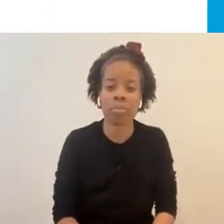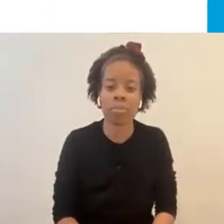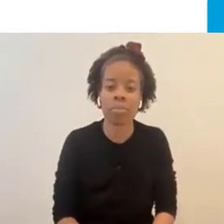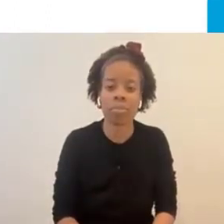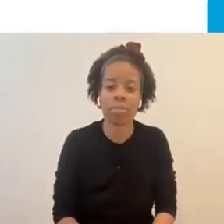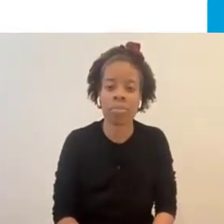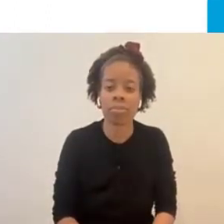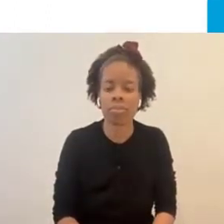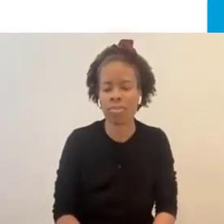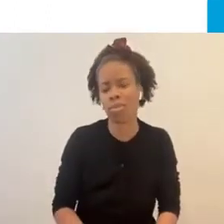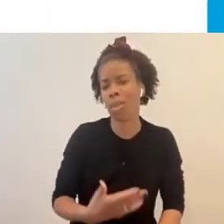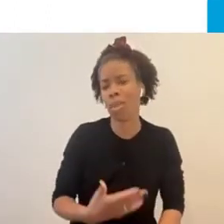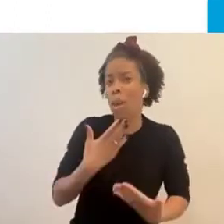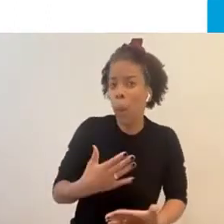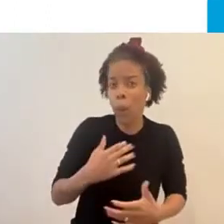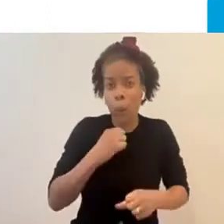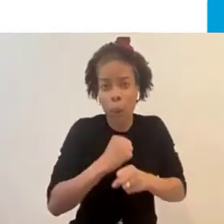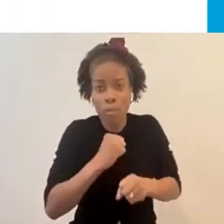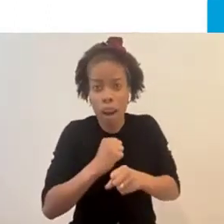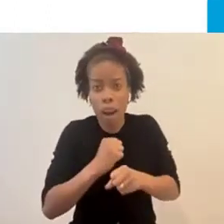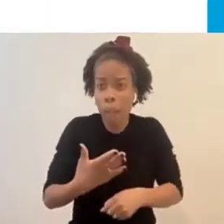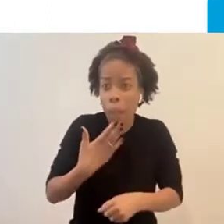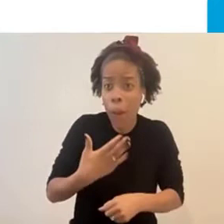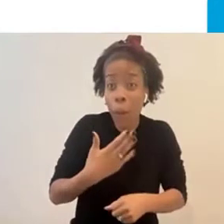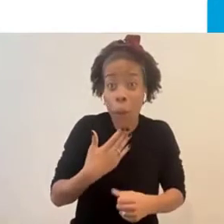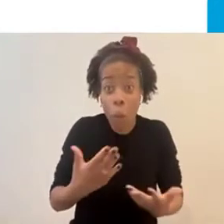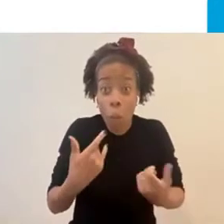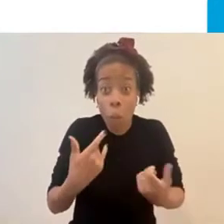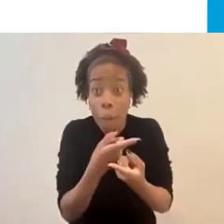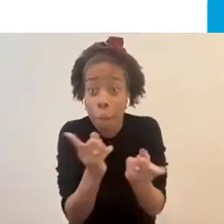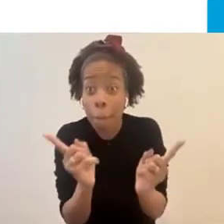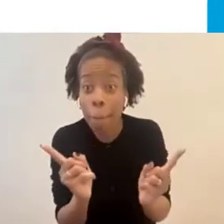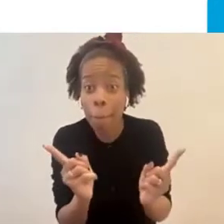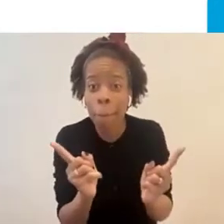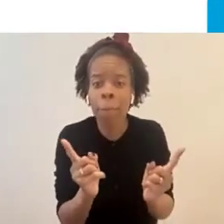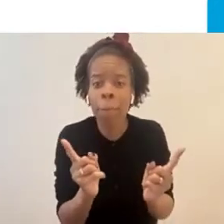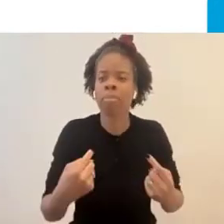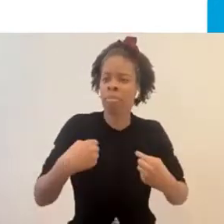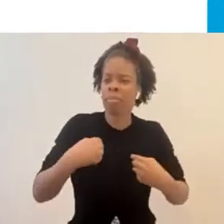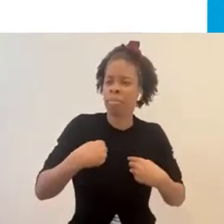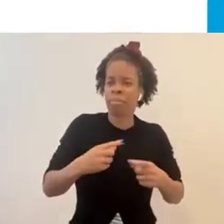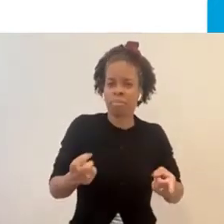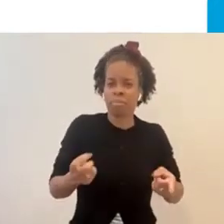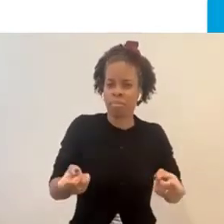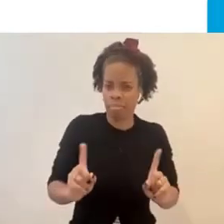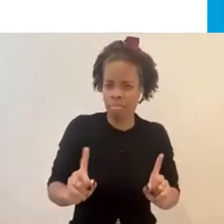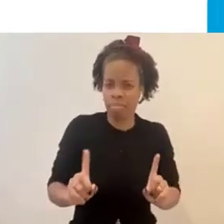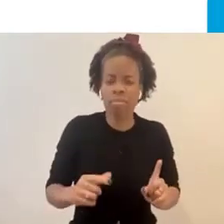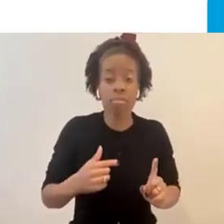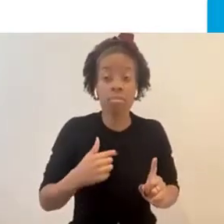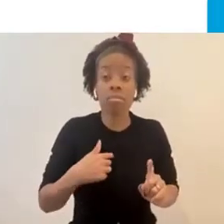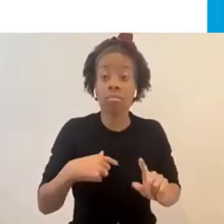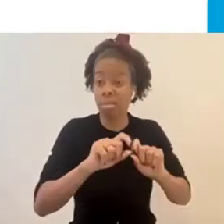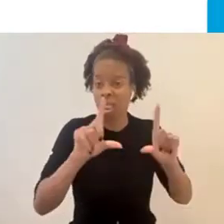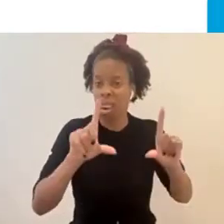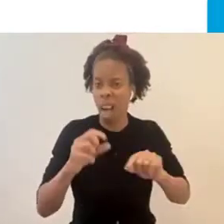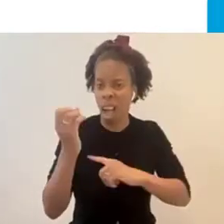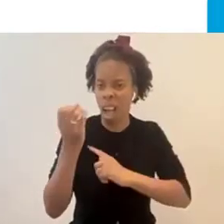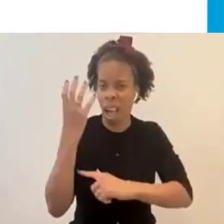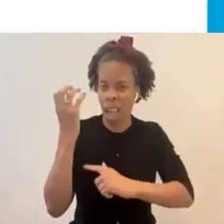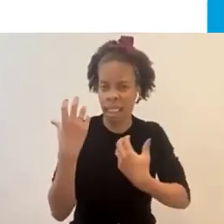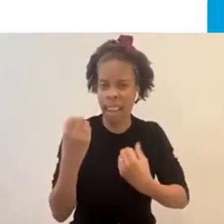Thank you, Gabriella. Welcome, everybody. I'm just going to talk you through a few slides, and then we